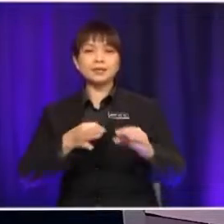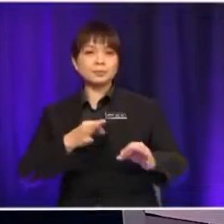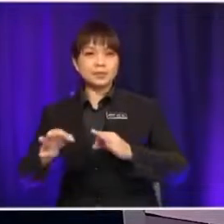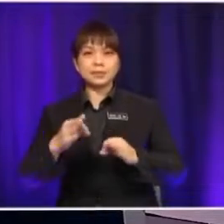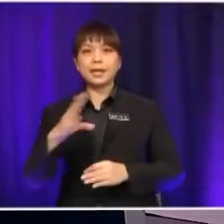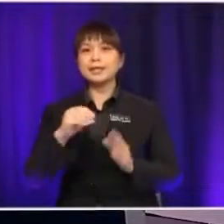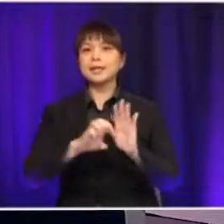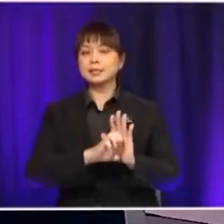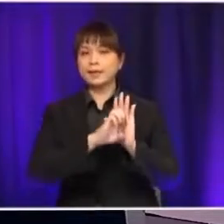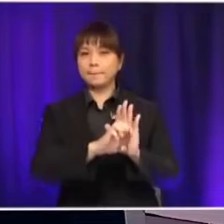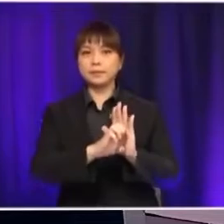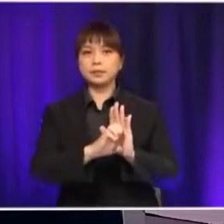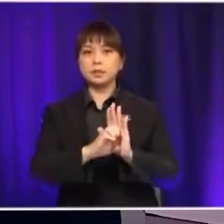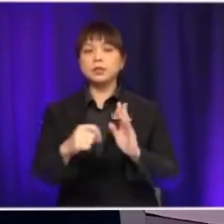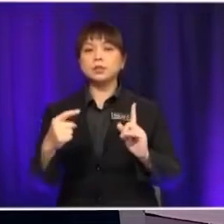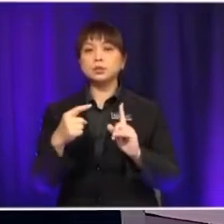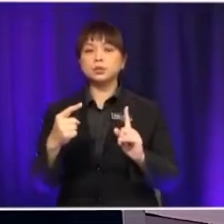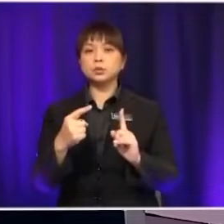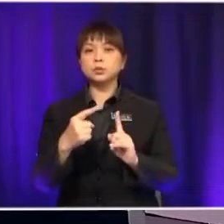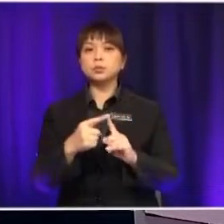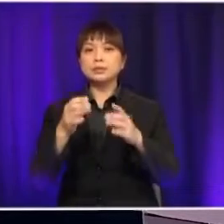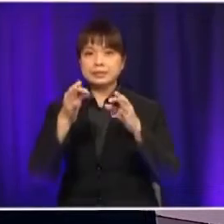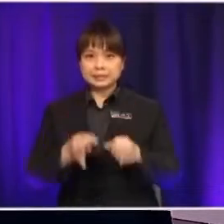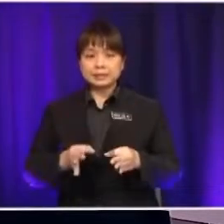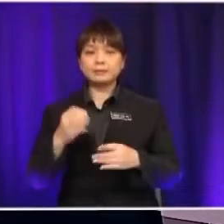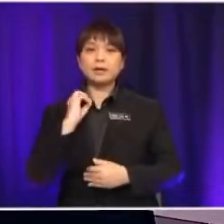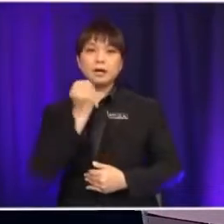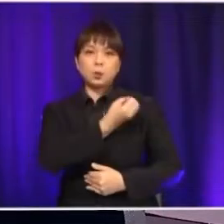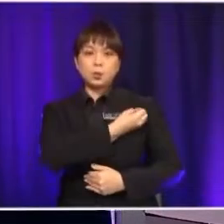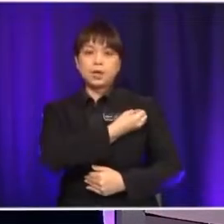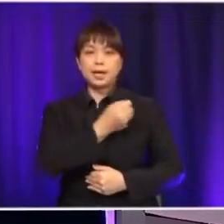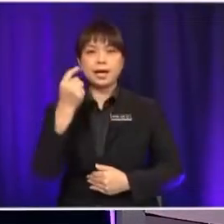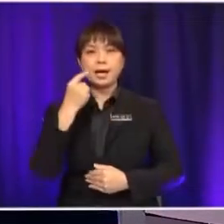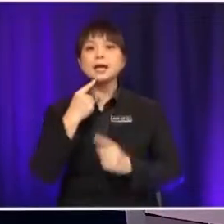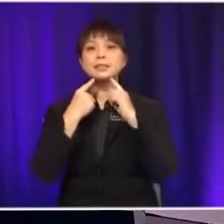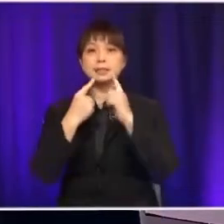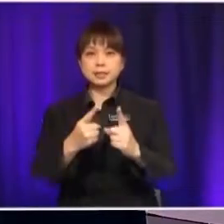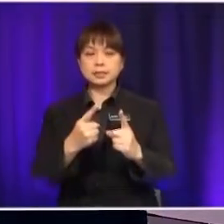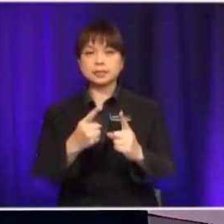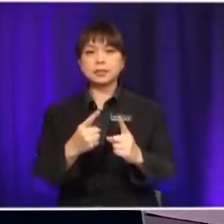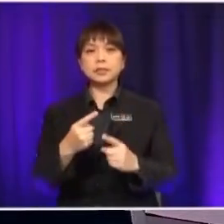right, to justify our answers, right? Okay, so let's see. Okay, for